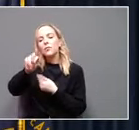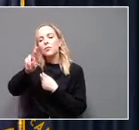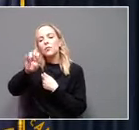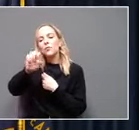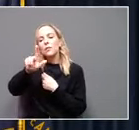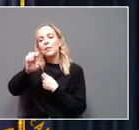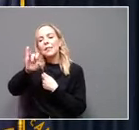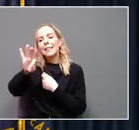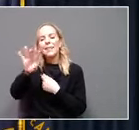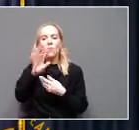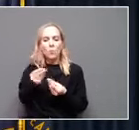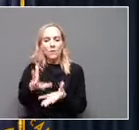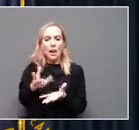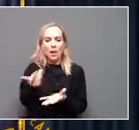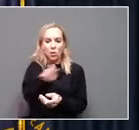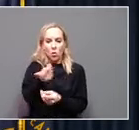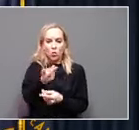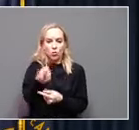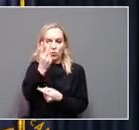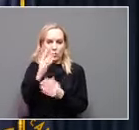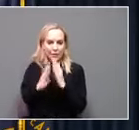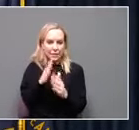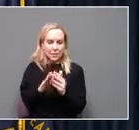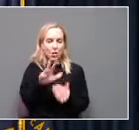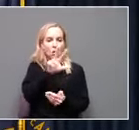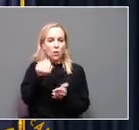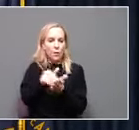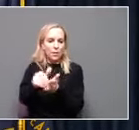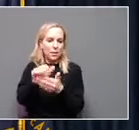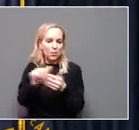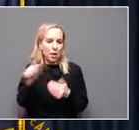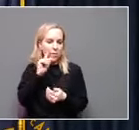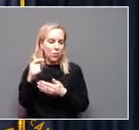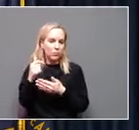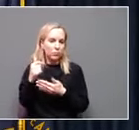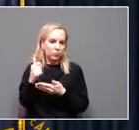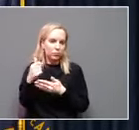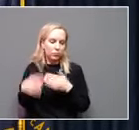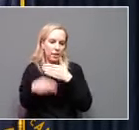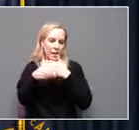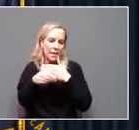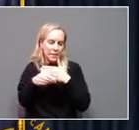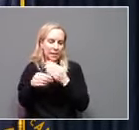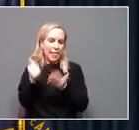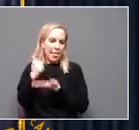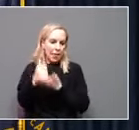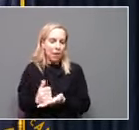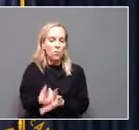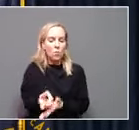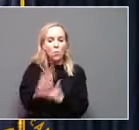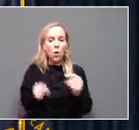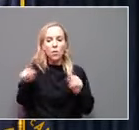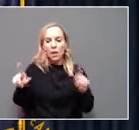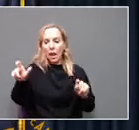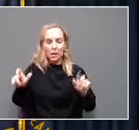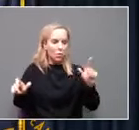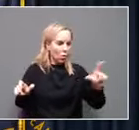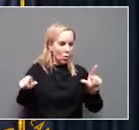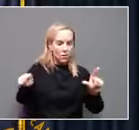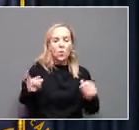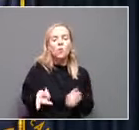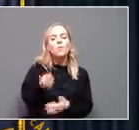than $30 million of extra help. Speaking of those two cities, both of them were recently ranked as